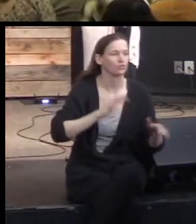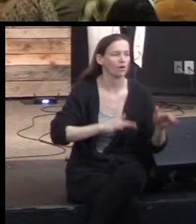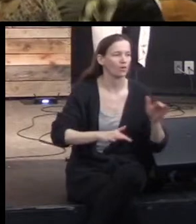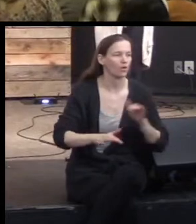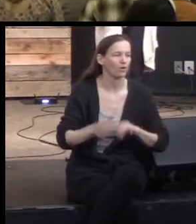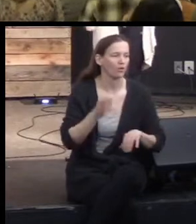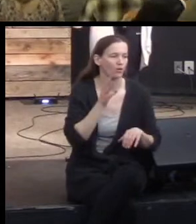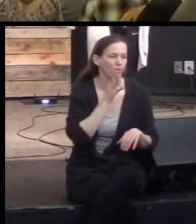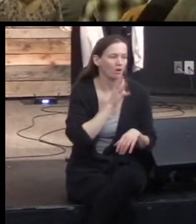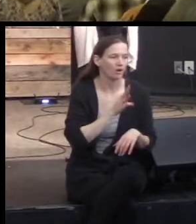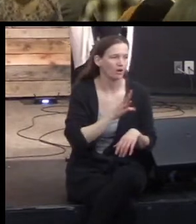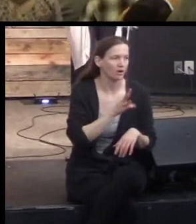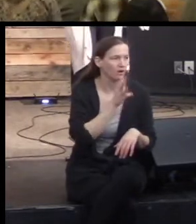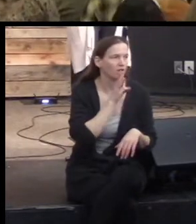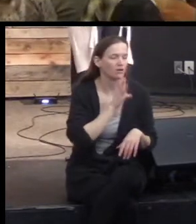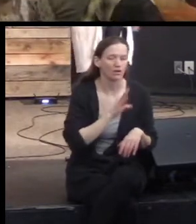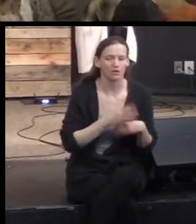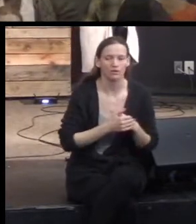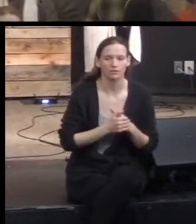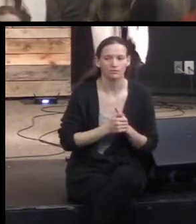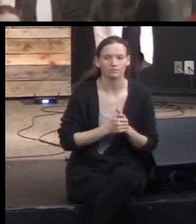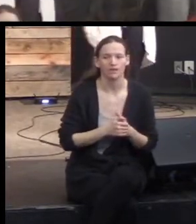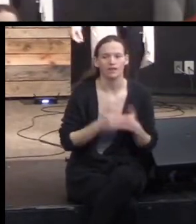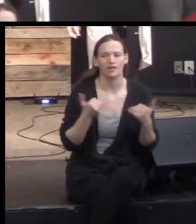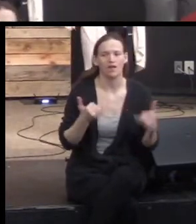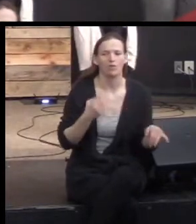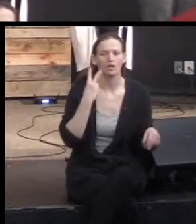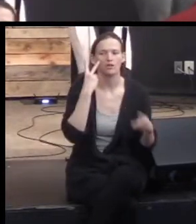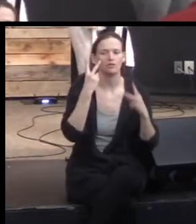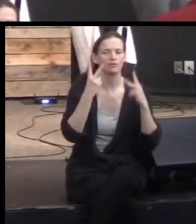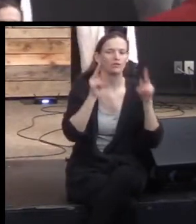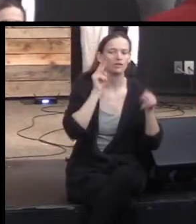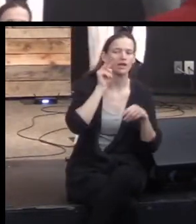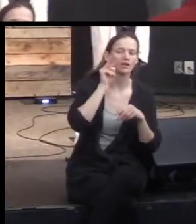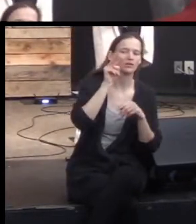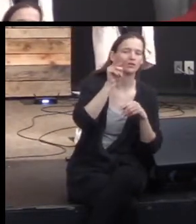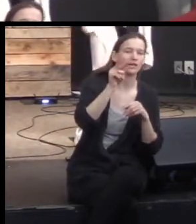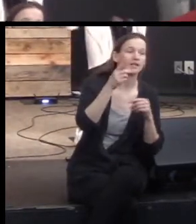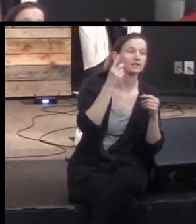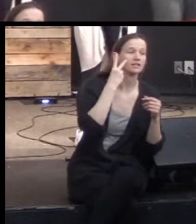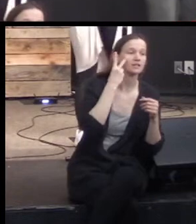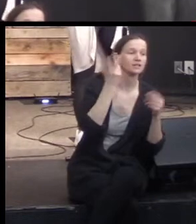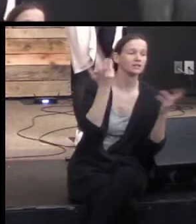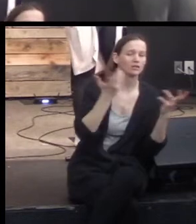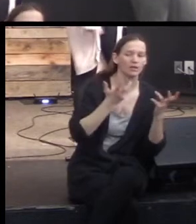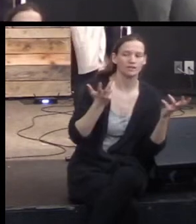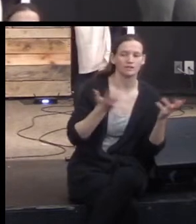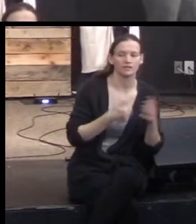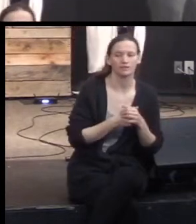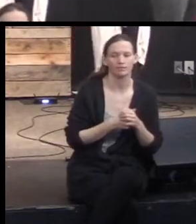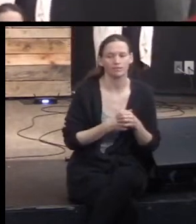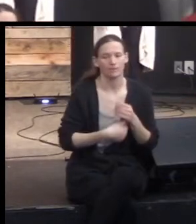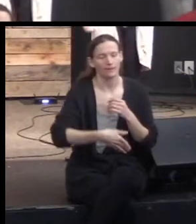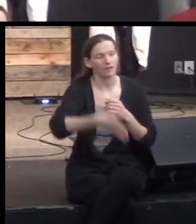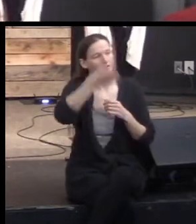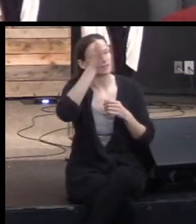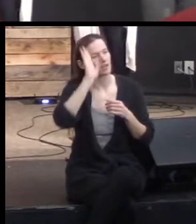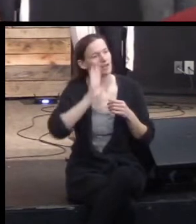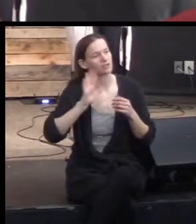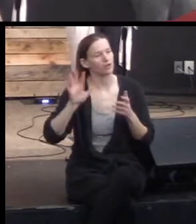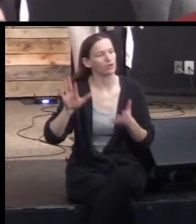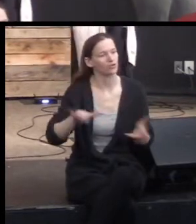gonna trouble the water. Now I looked over yonder and what do I see?